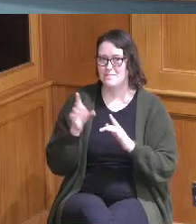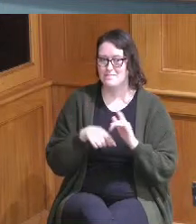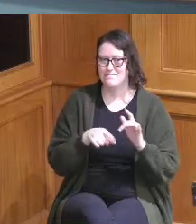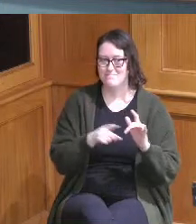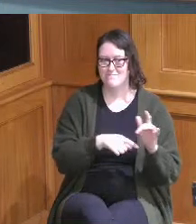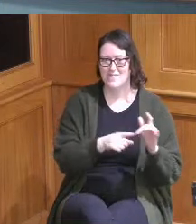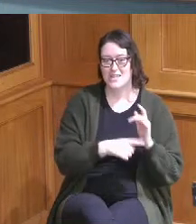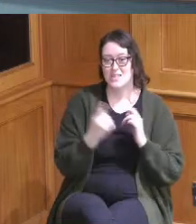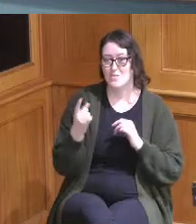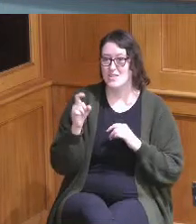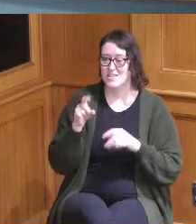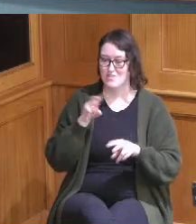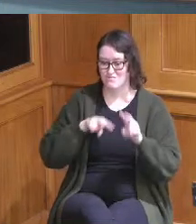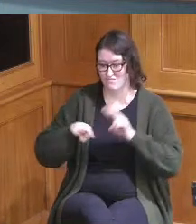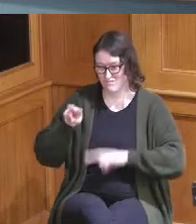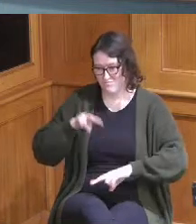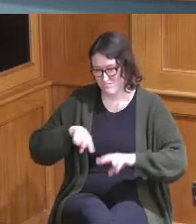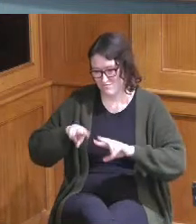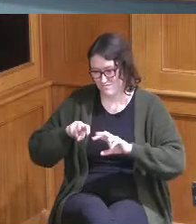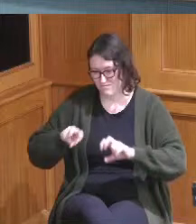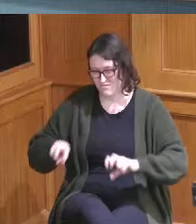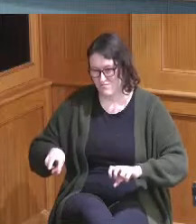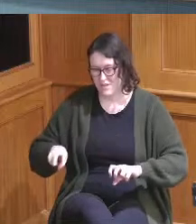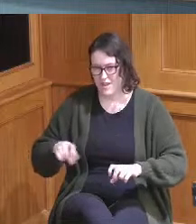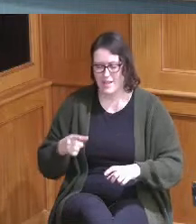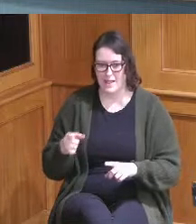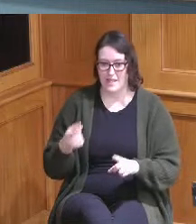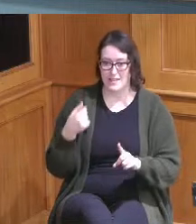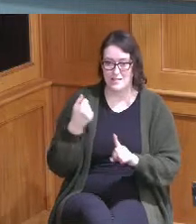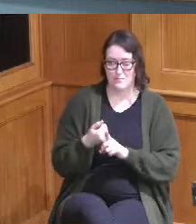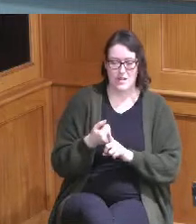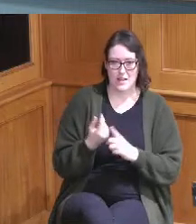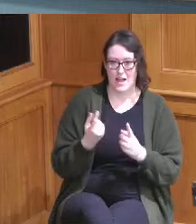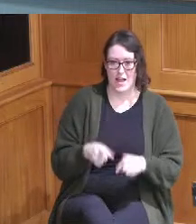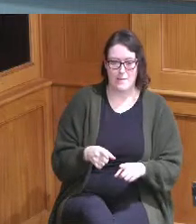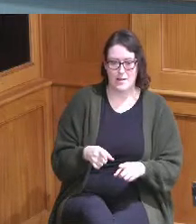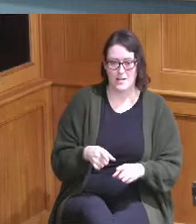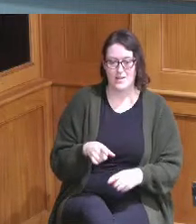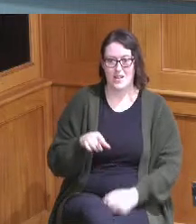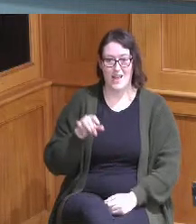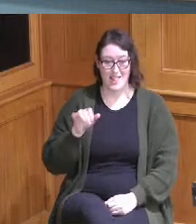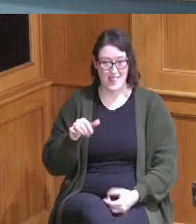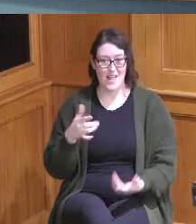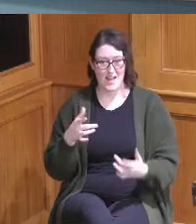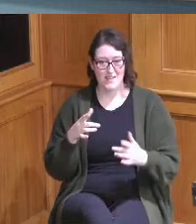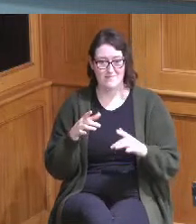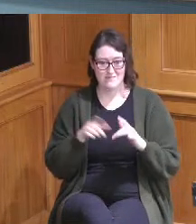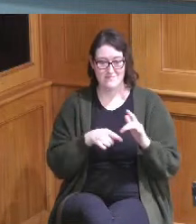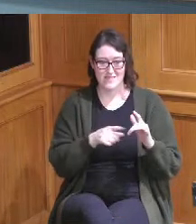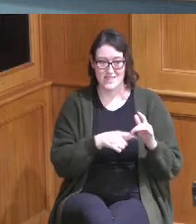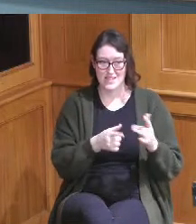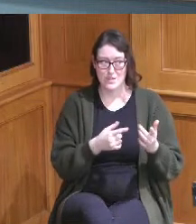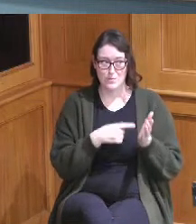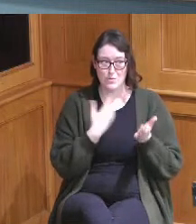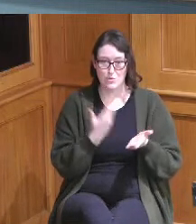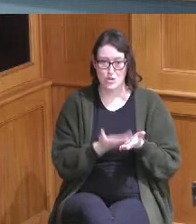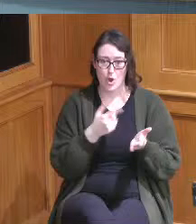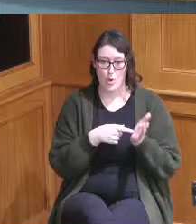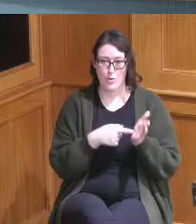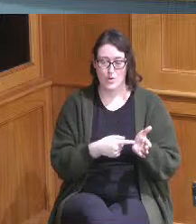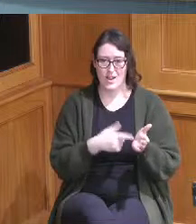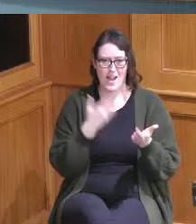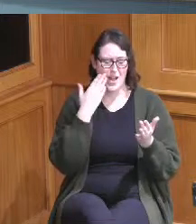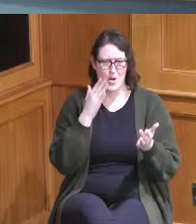look into them. And then this happened, and those lapses were evident. I'm not sure what Ms. Dumas